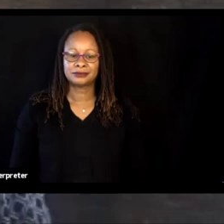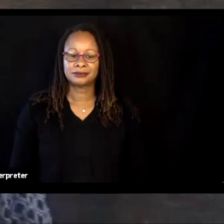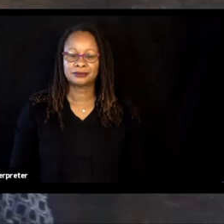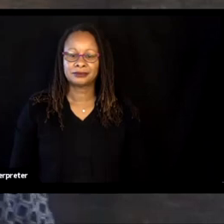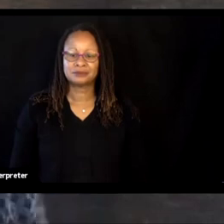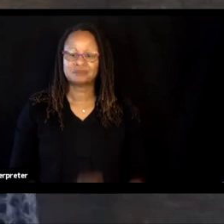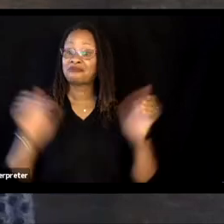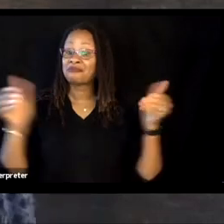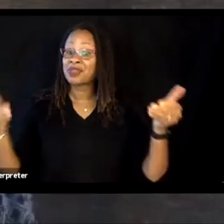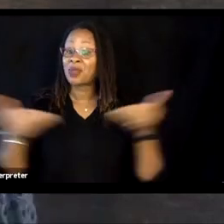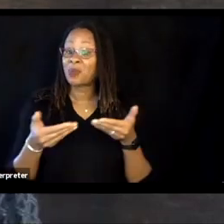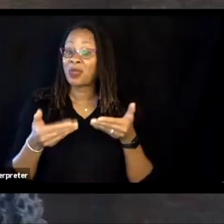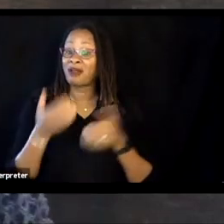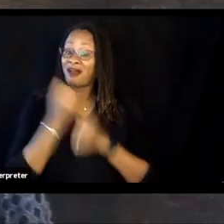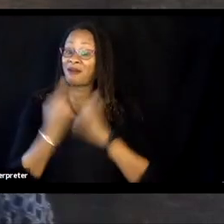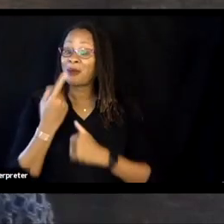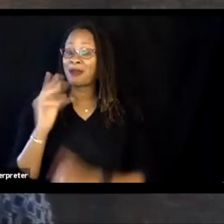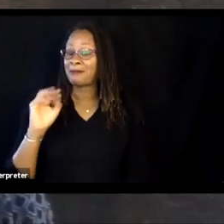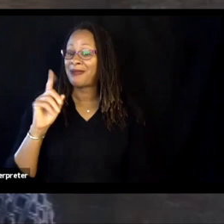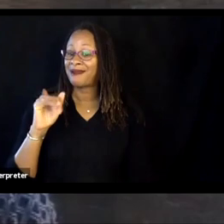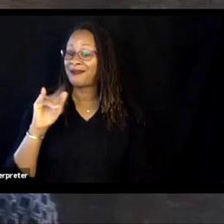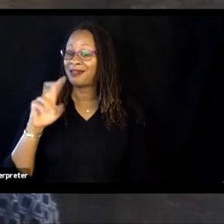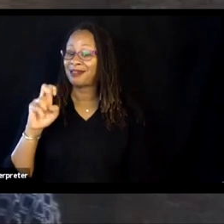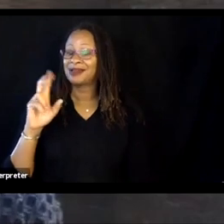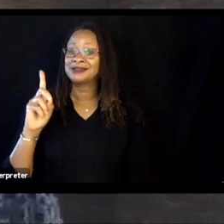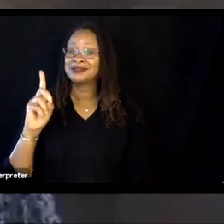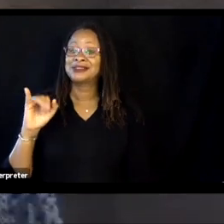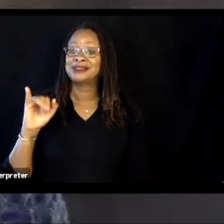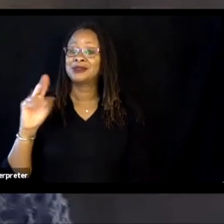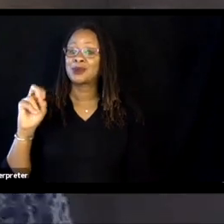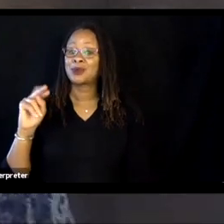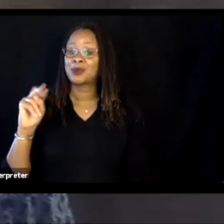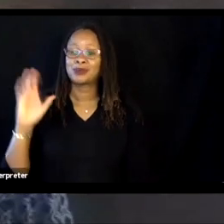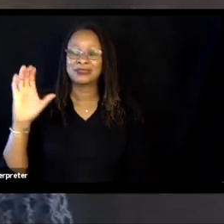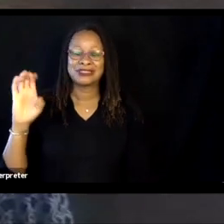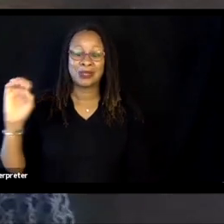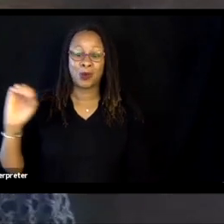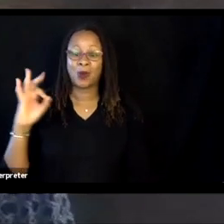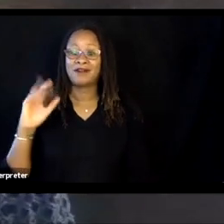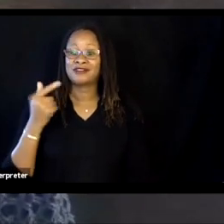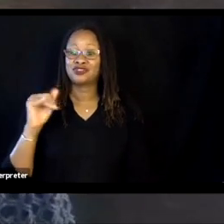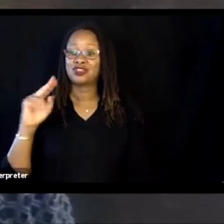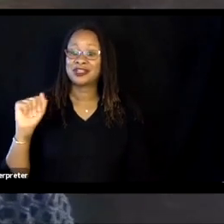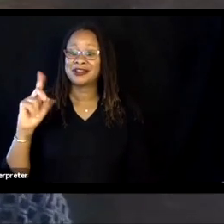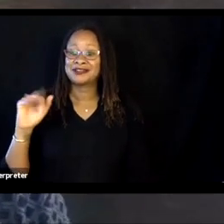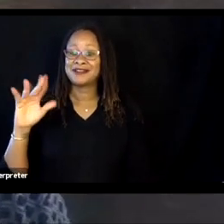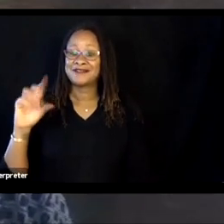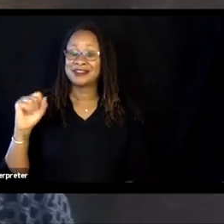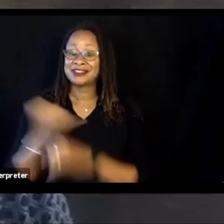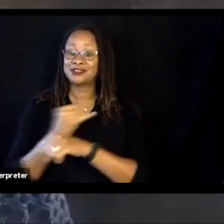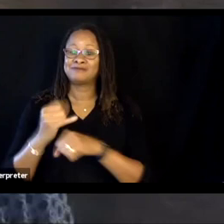Welcome, everyone. I'm Madeline DiNono, CEO of the Geena Davis Institute. And with us, as always, is Andrea Luss,